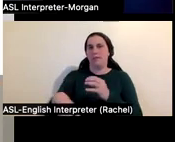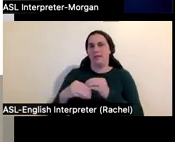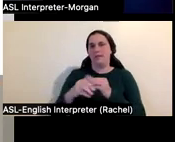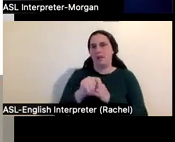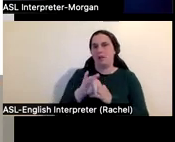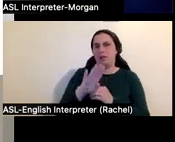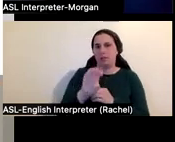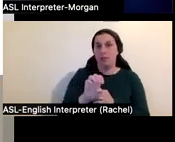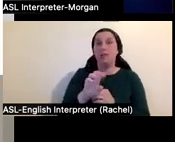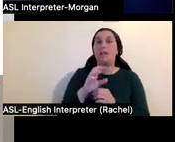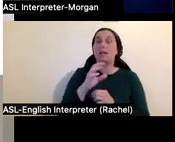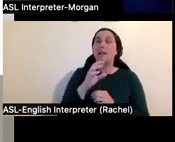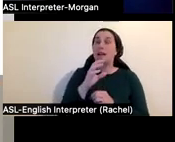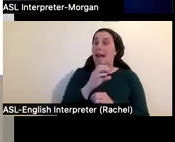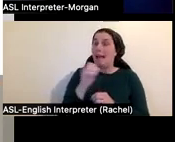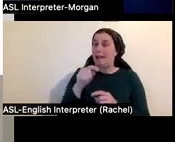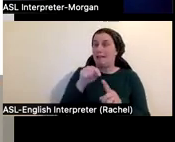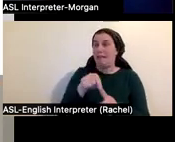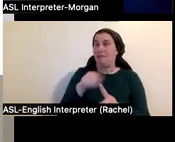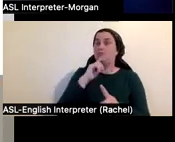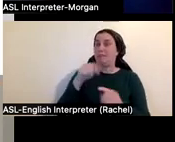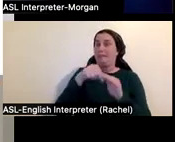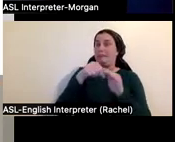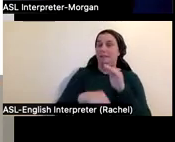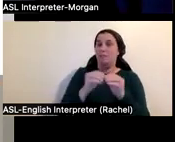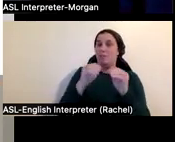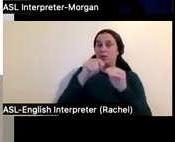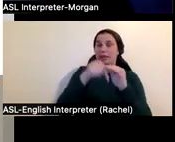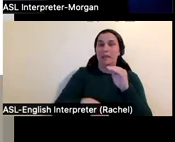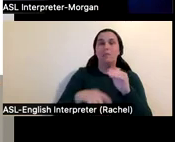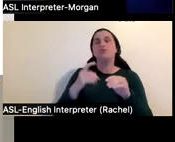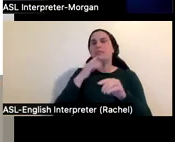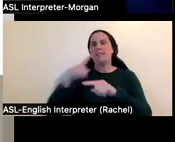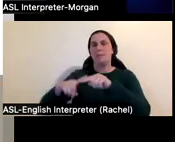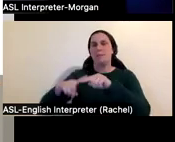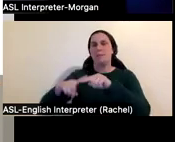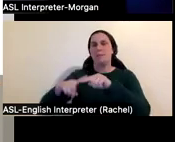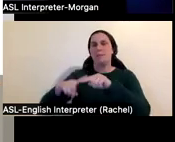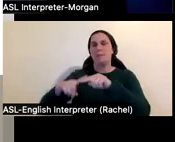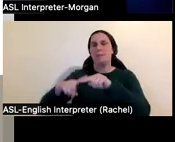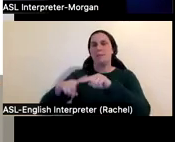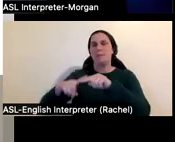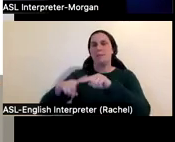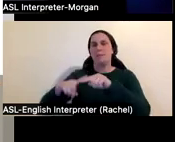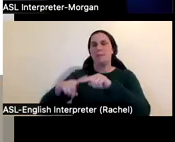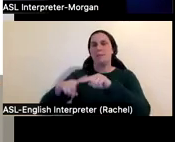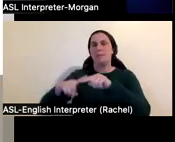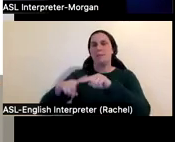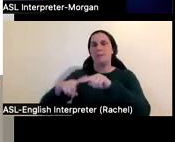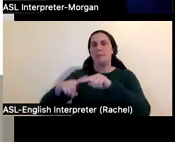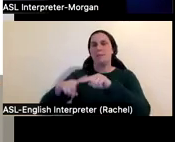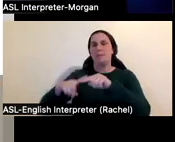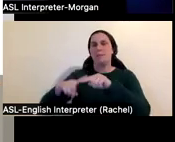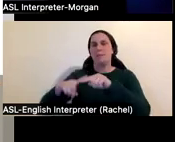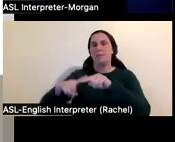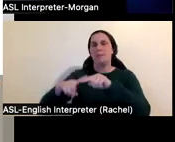articles too, which we're not even going, but depending on where the noun is in the sentence, then it changes again. So there's more to come